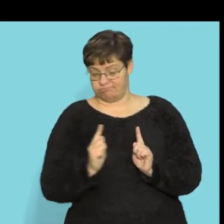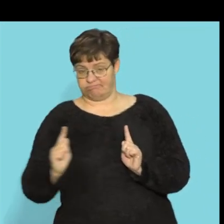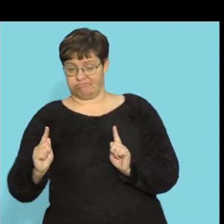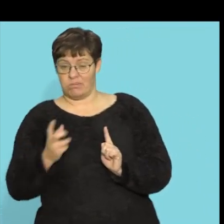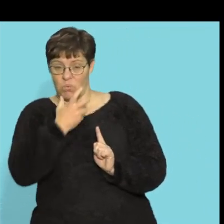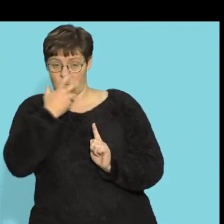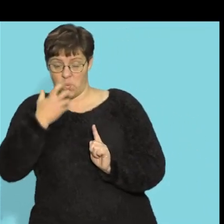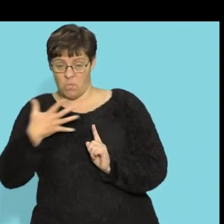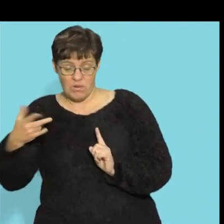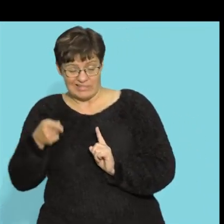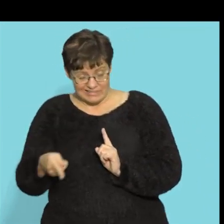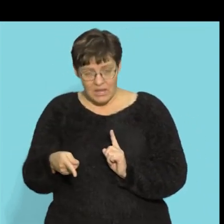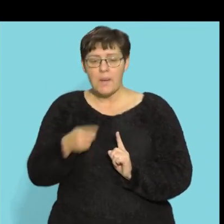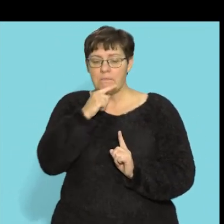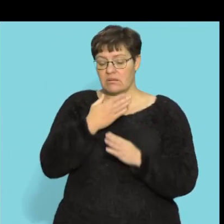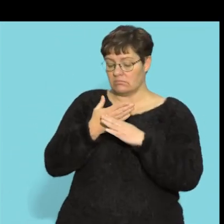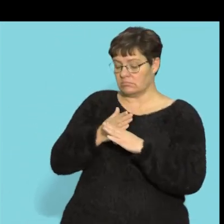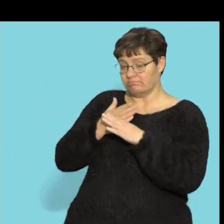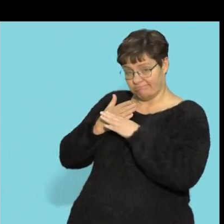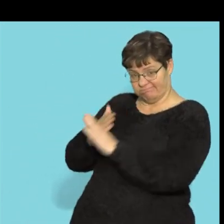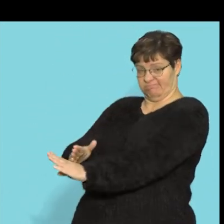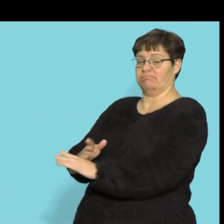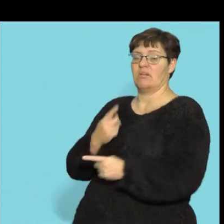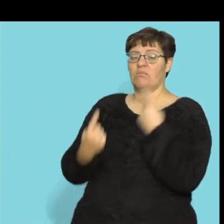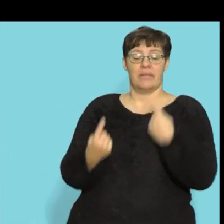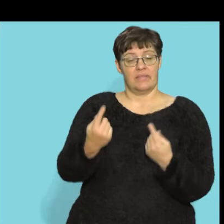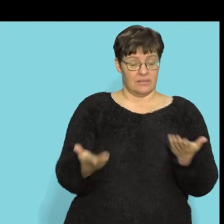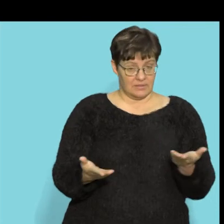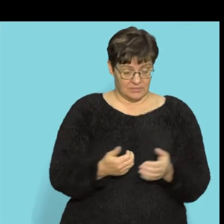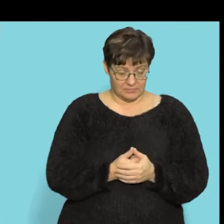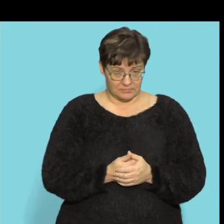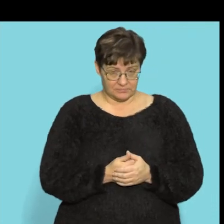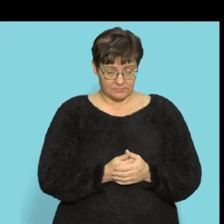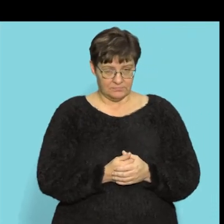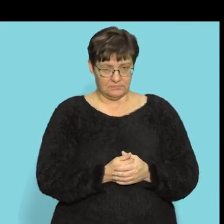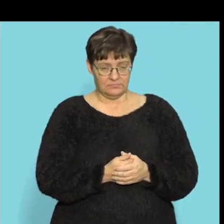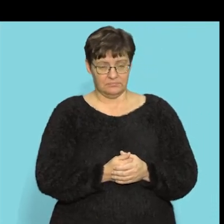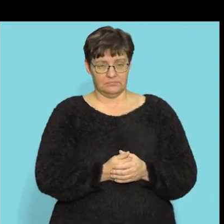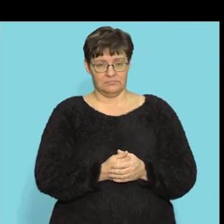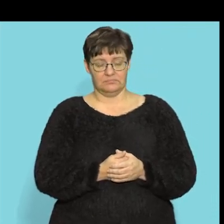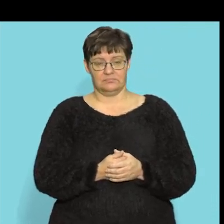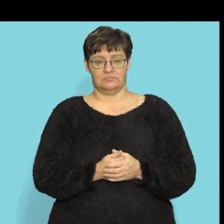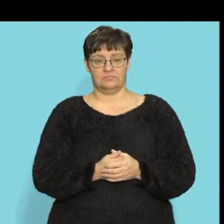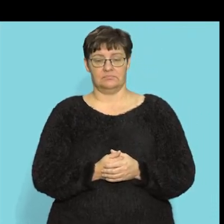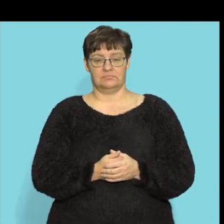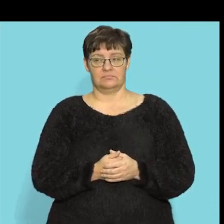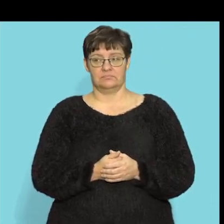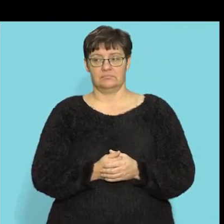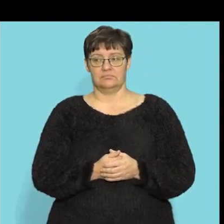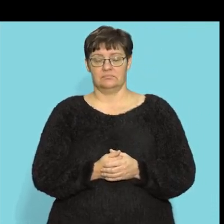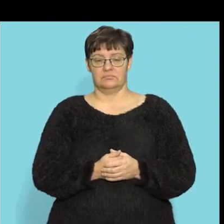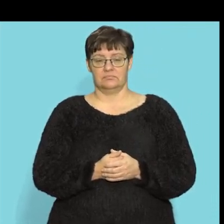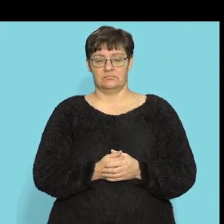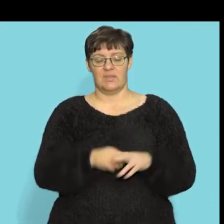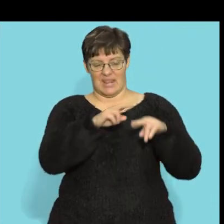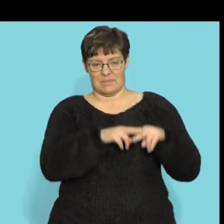resistance is our response or dependent variable, right?